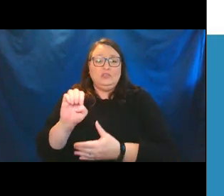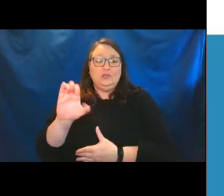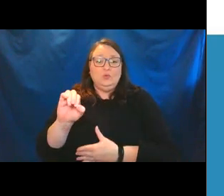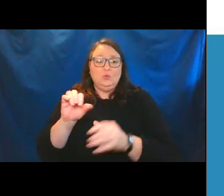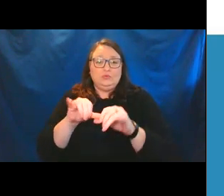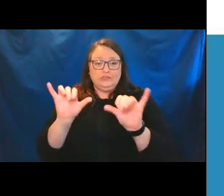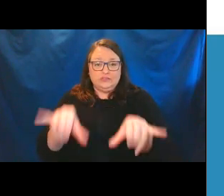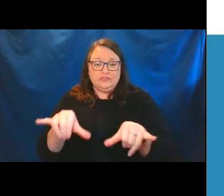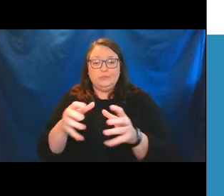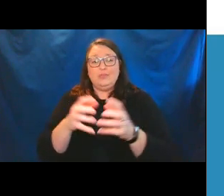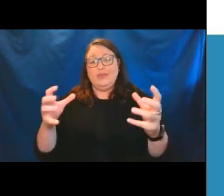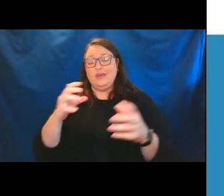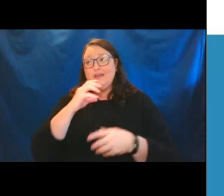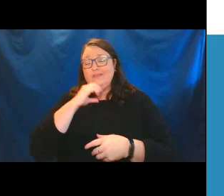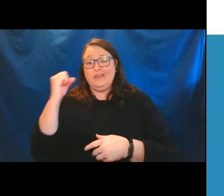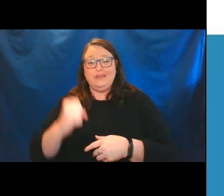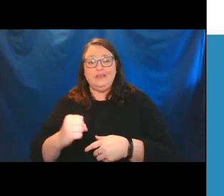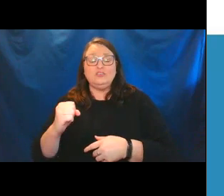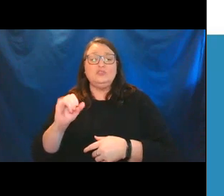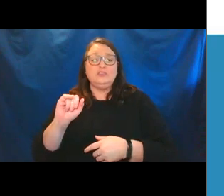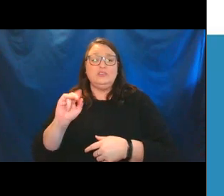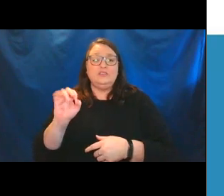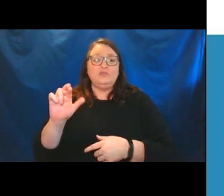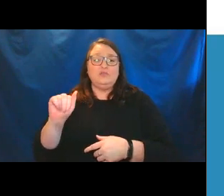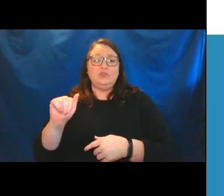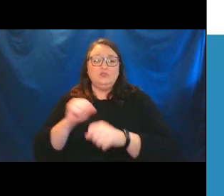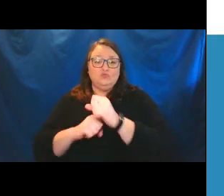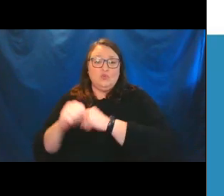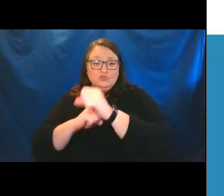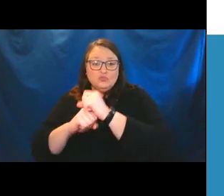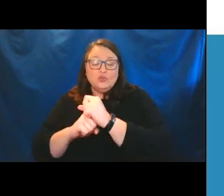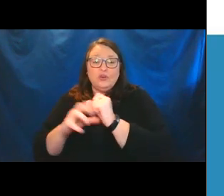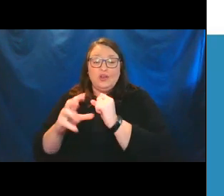and an exceptionally high cost of reconstruction.